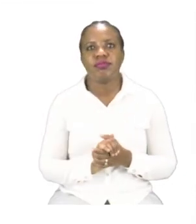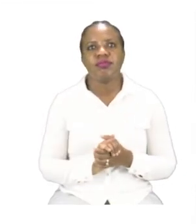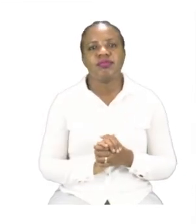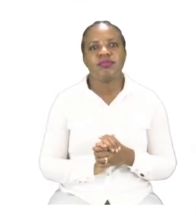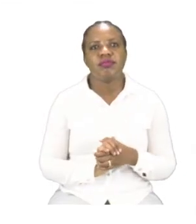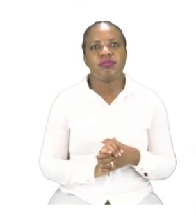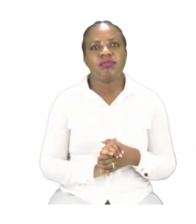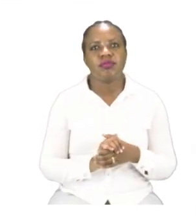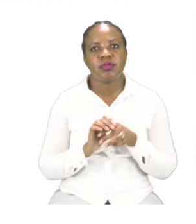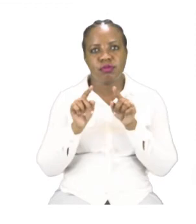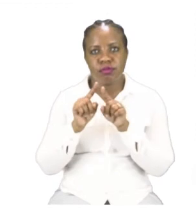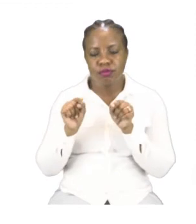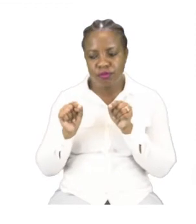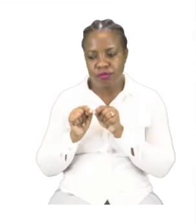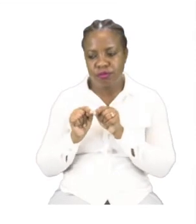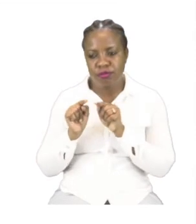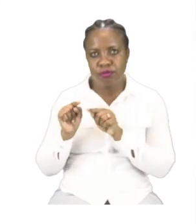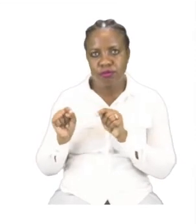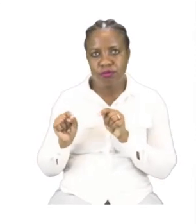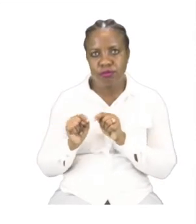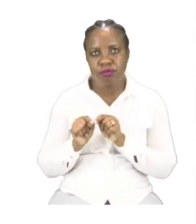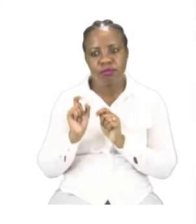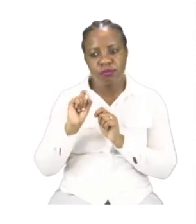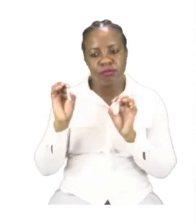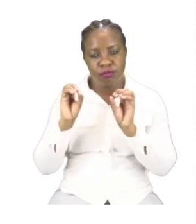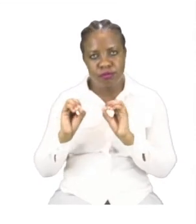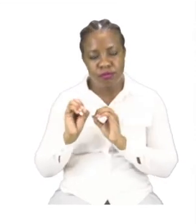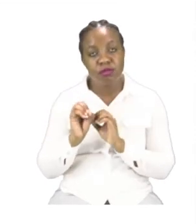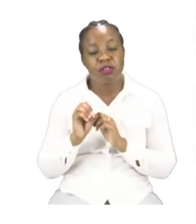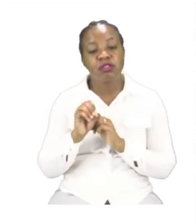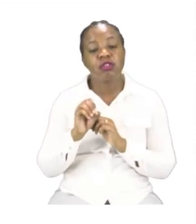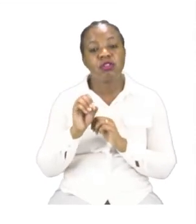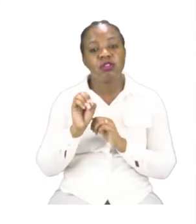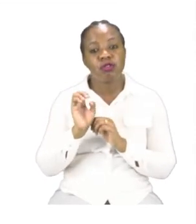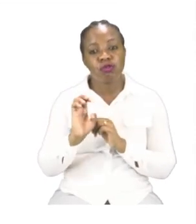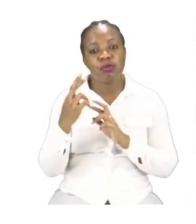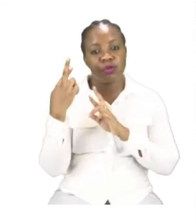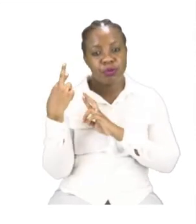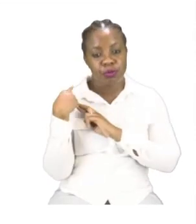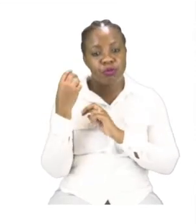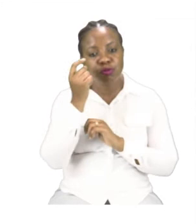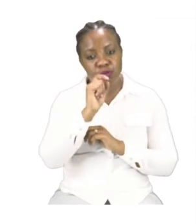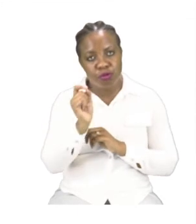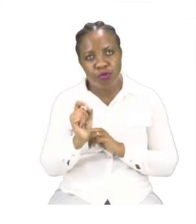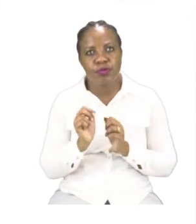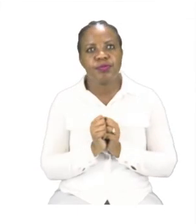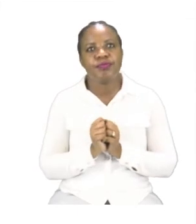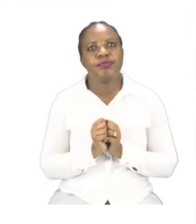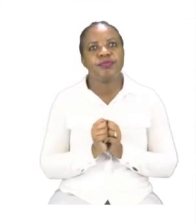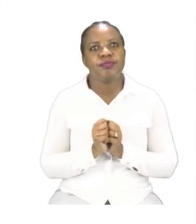to write different possessive pronouns. But before you do your possessive pronouns, we need